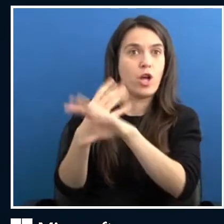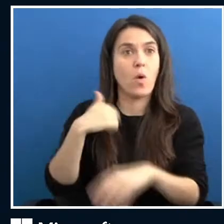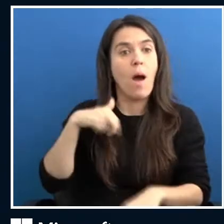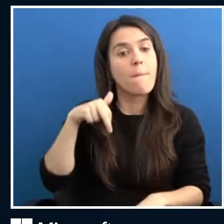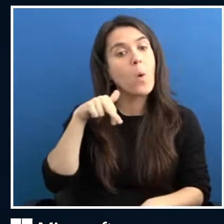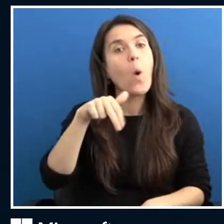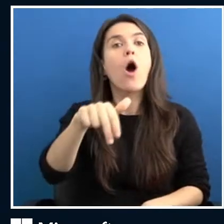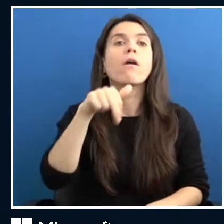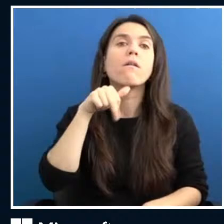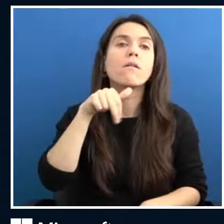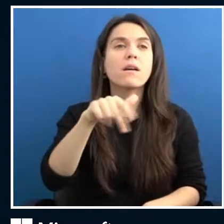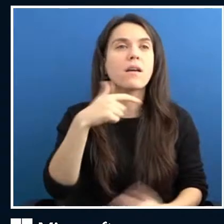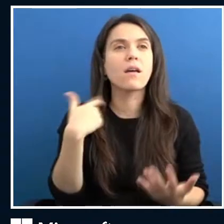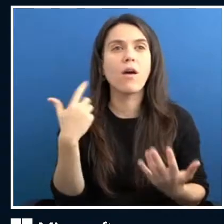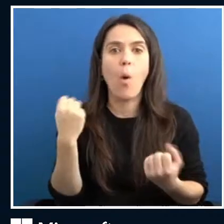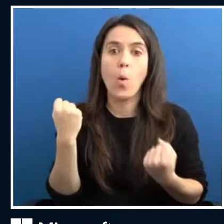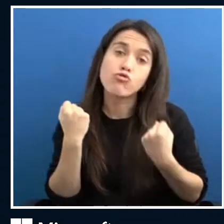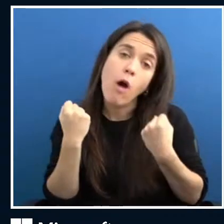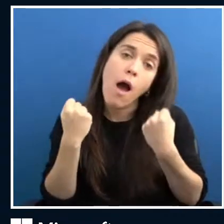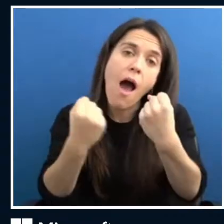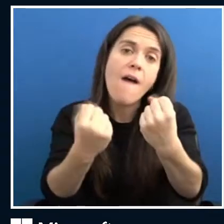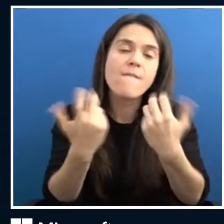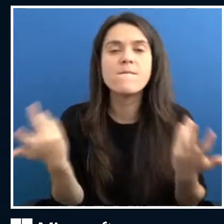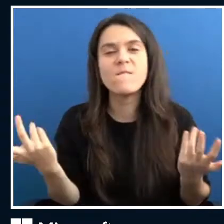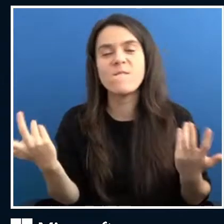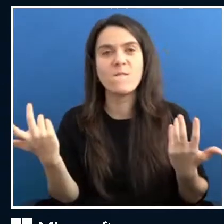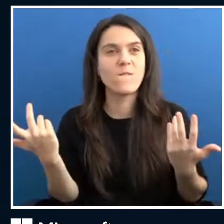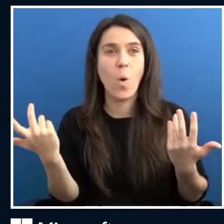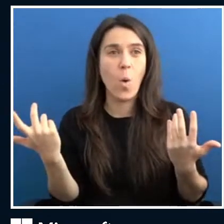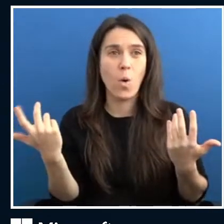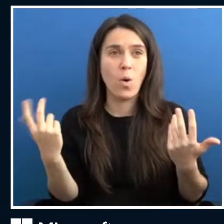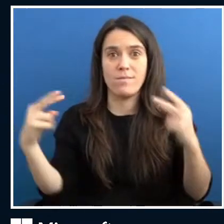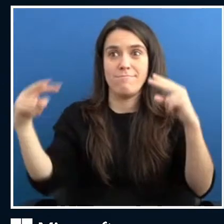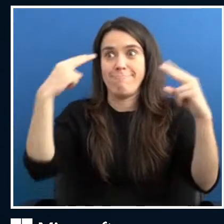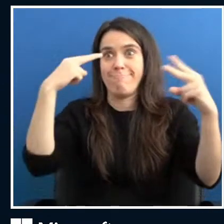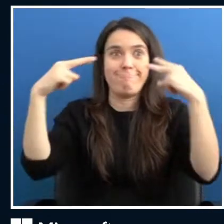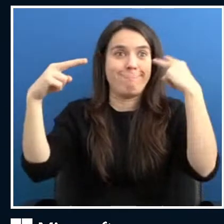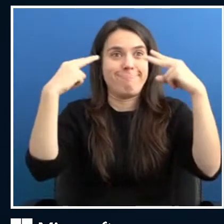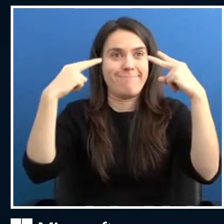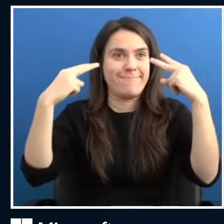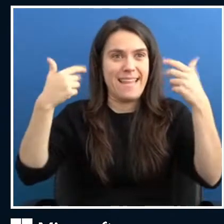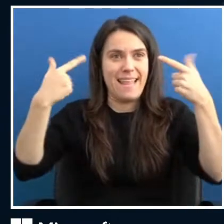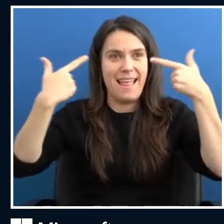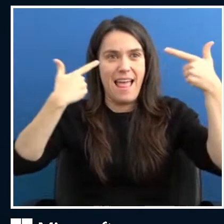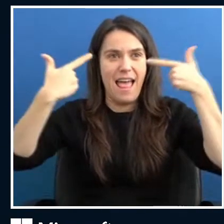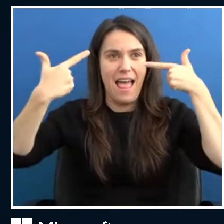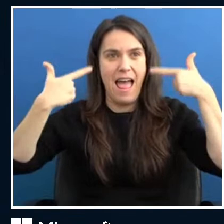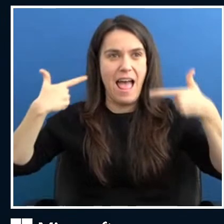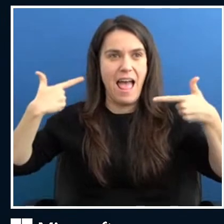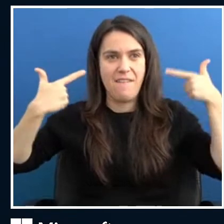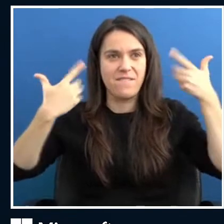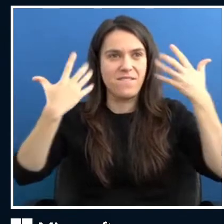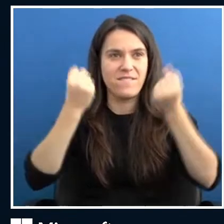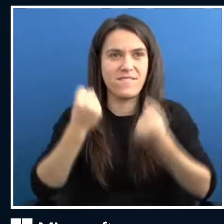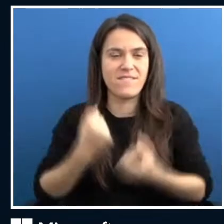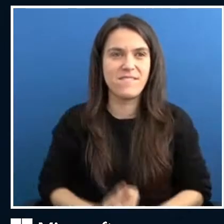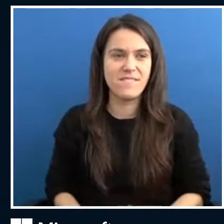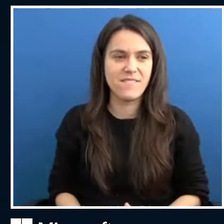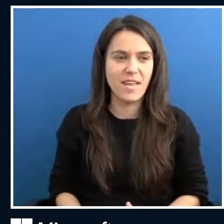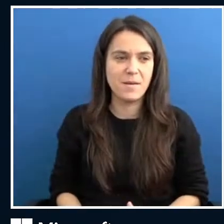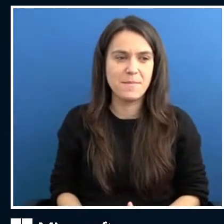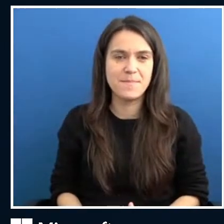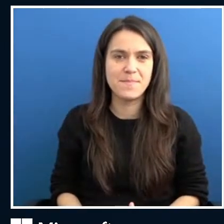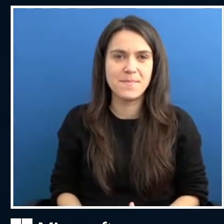neighborhoods, driving, we're being potentially watched. And why is that important? Because I mean, if